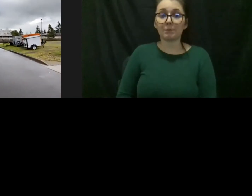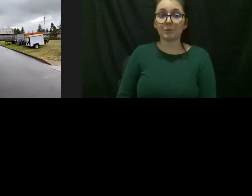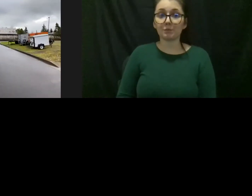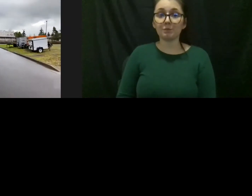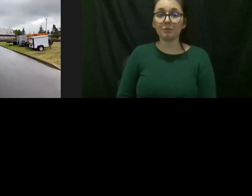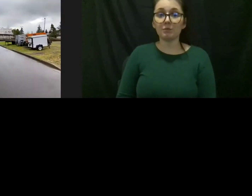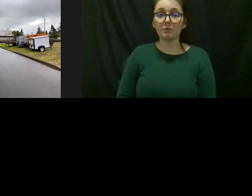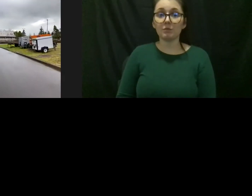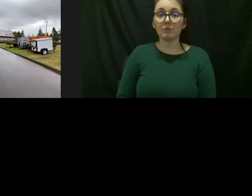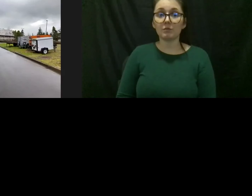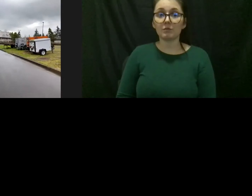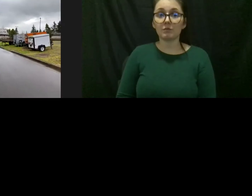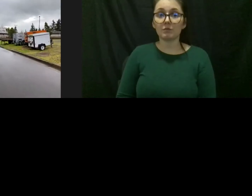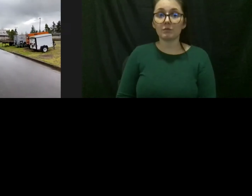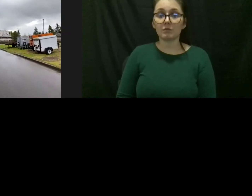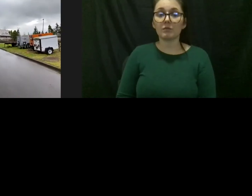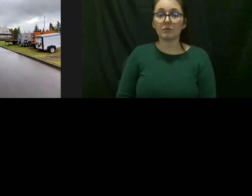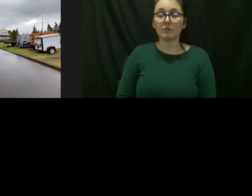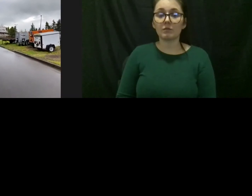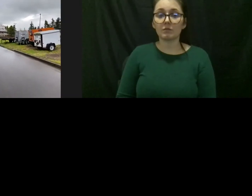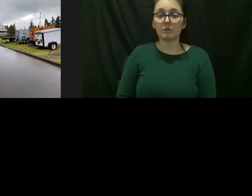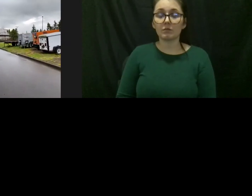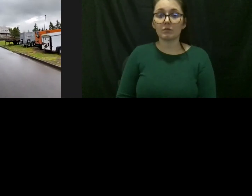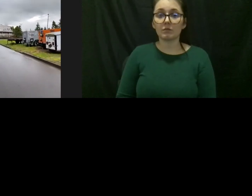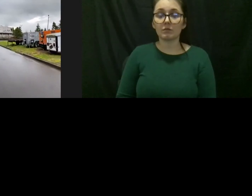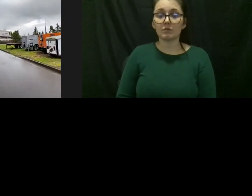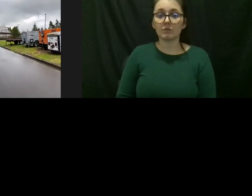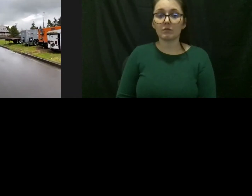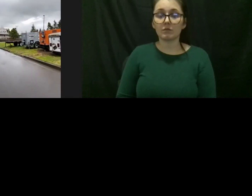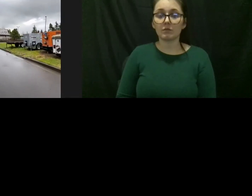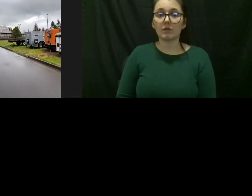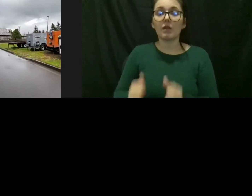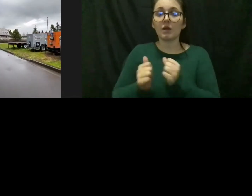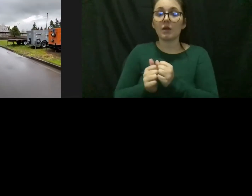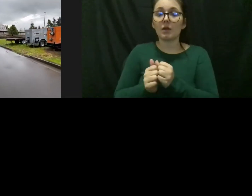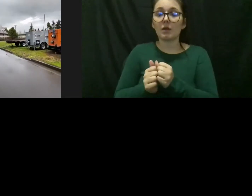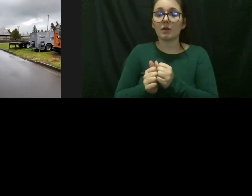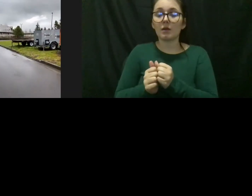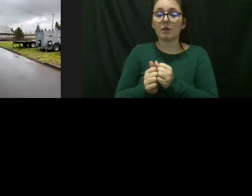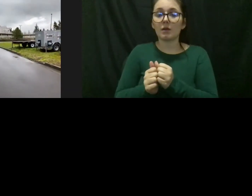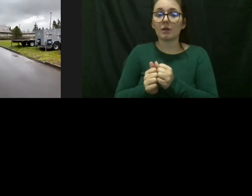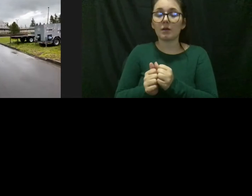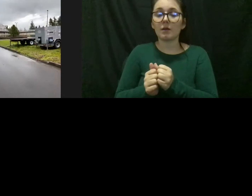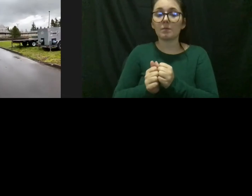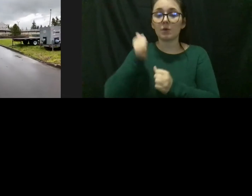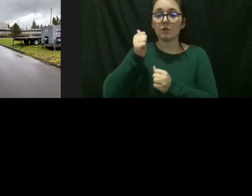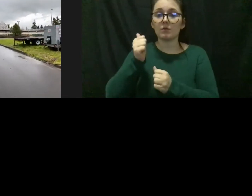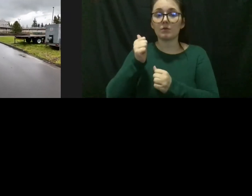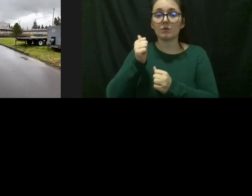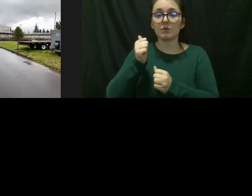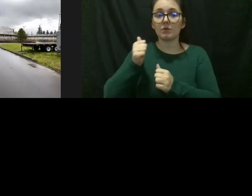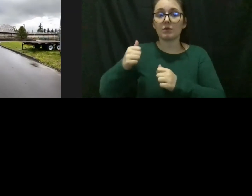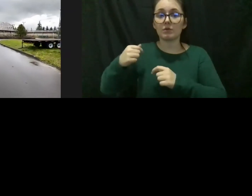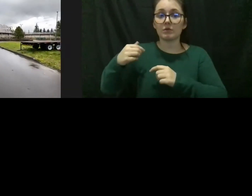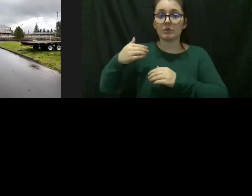when we get from over to the primary clarifiers, is, and most of it happens in the digesters. We'll pull